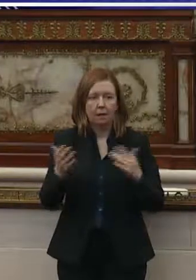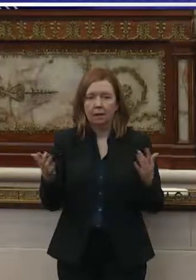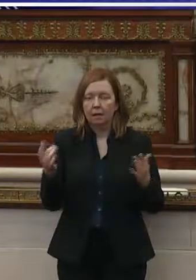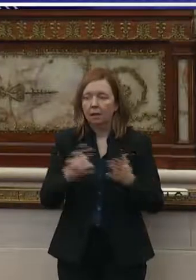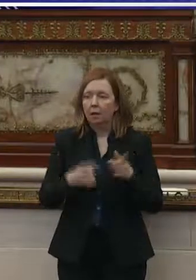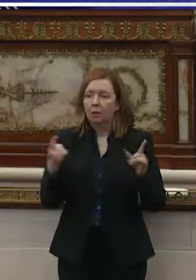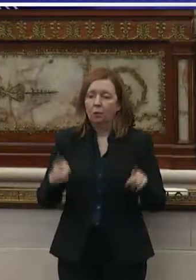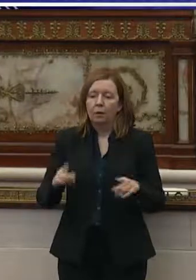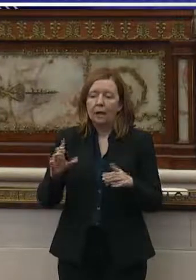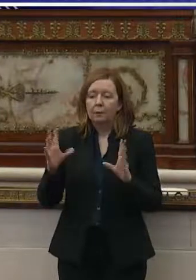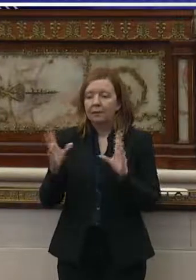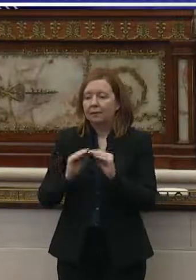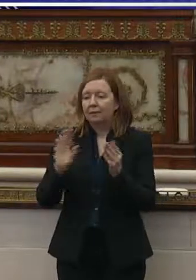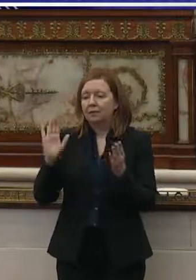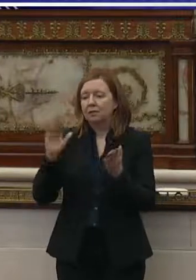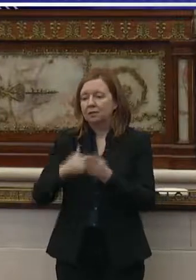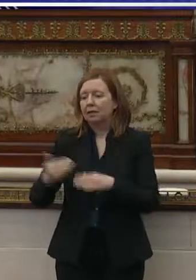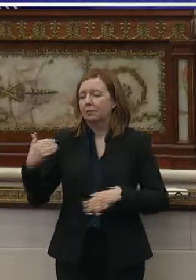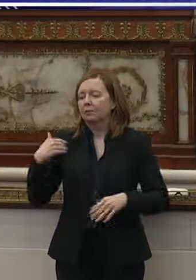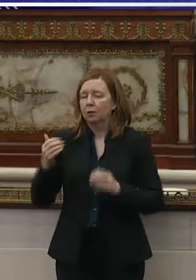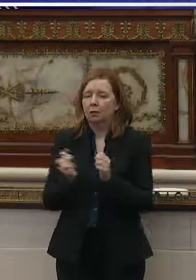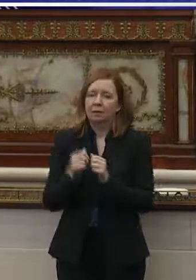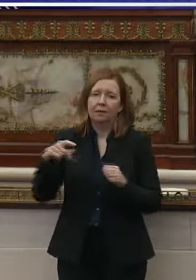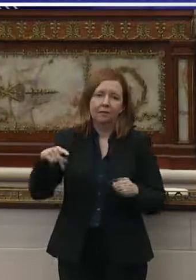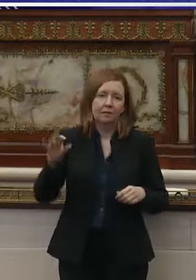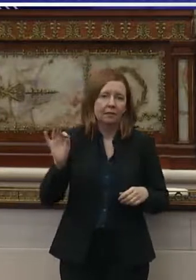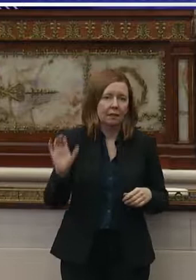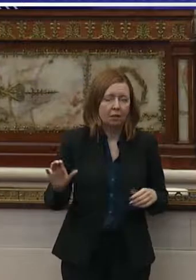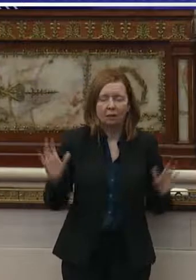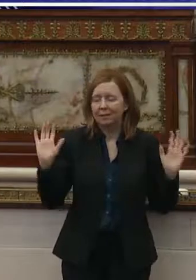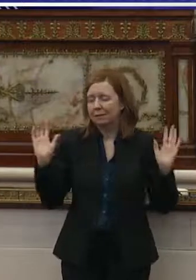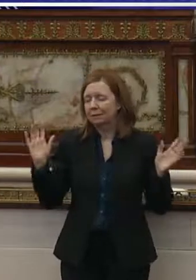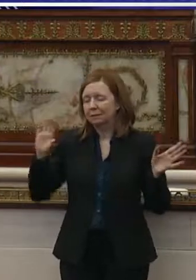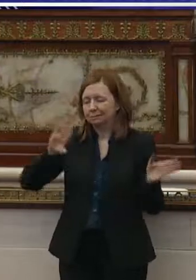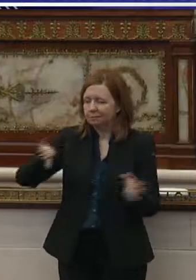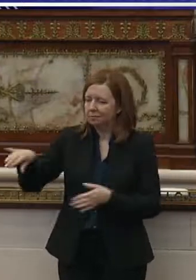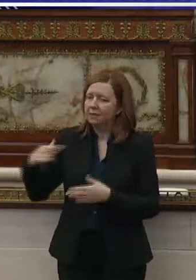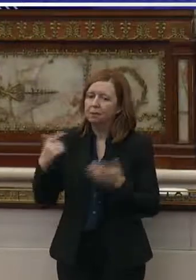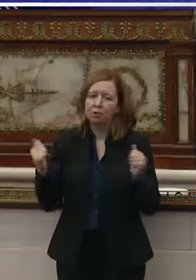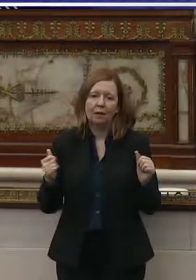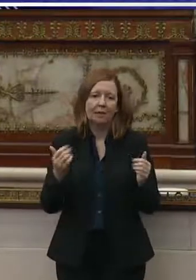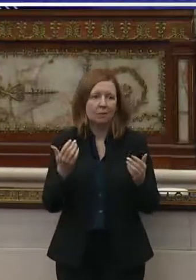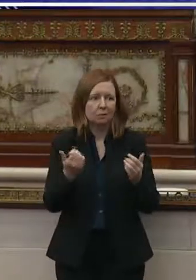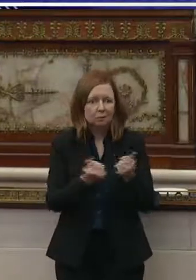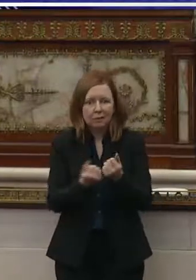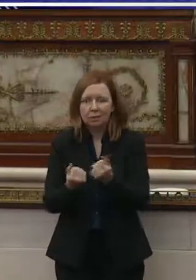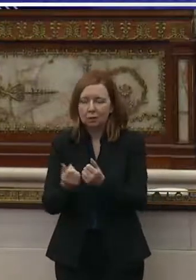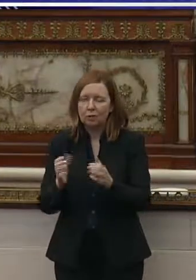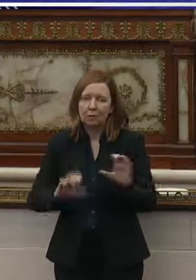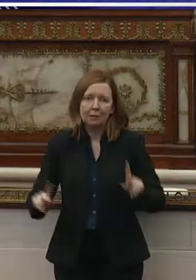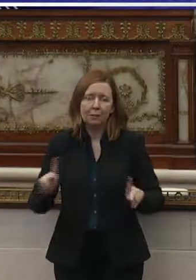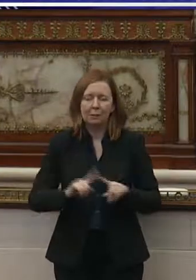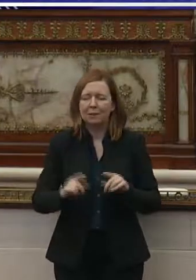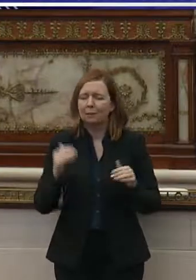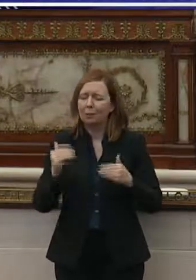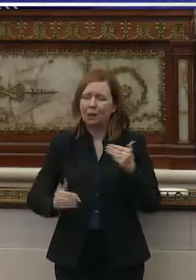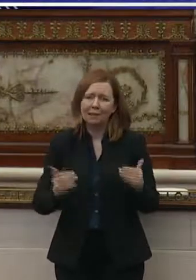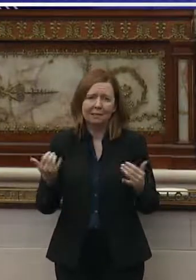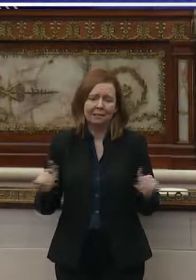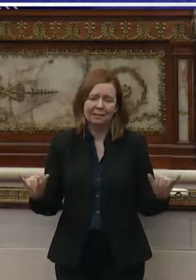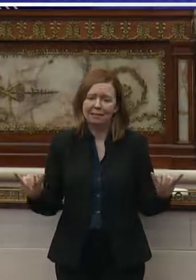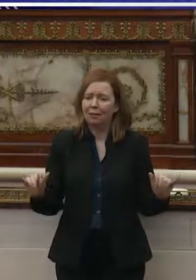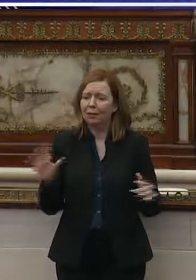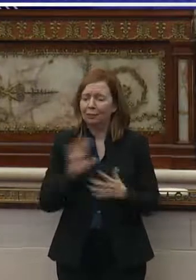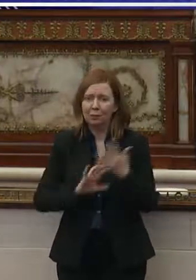what happened at the convention center before with Philly fighting COVID. We're just trying to reassure citizens, but the process is still so